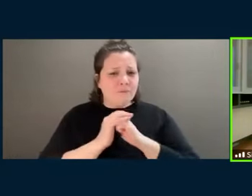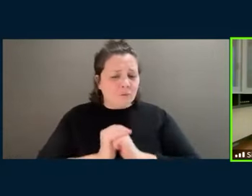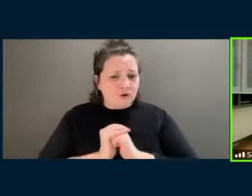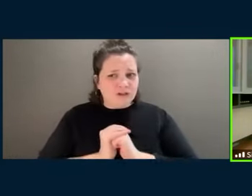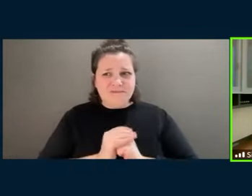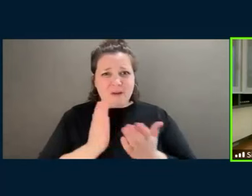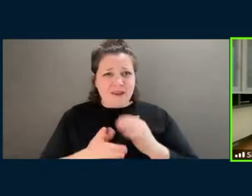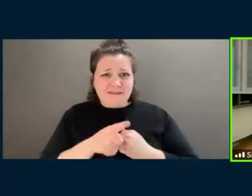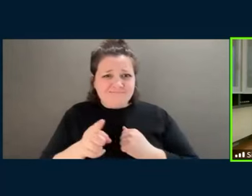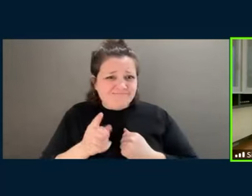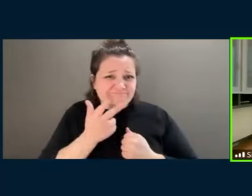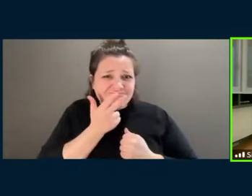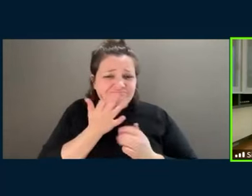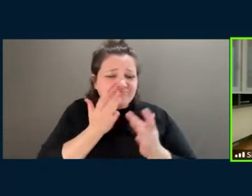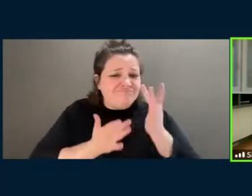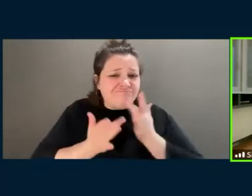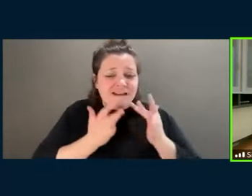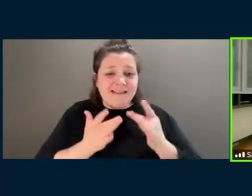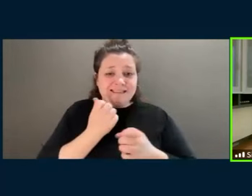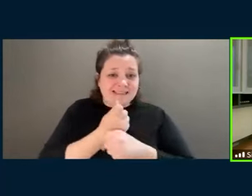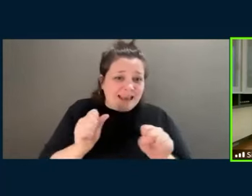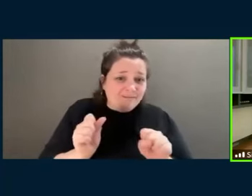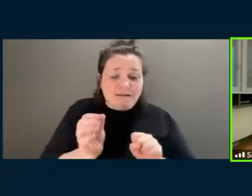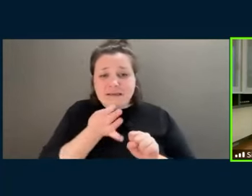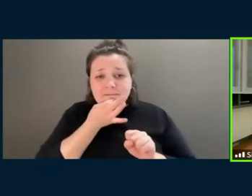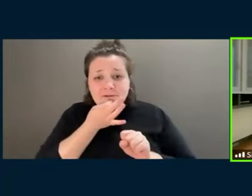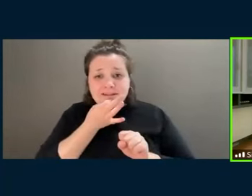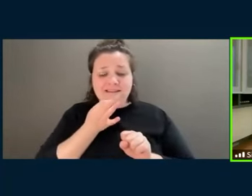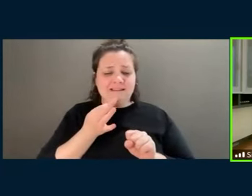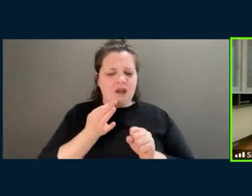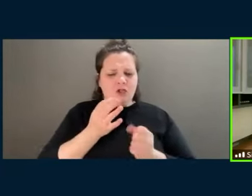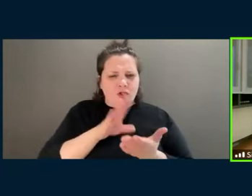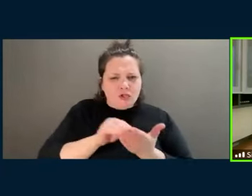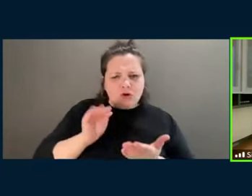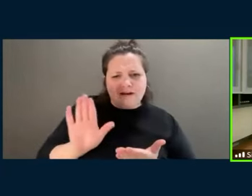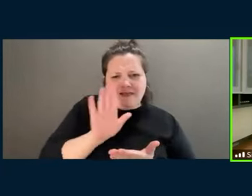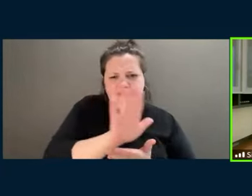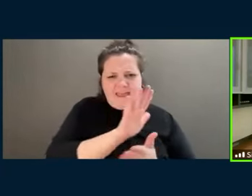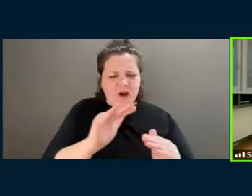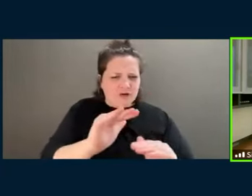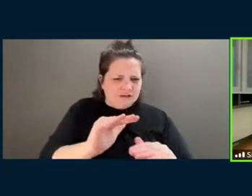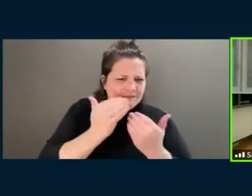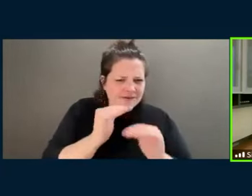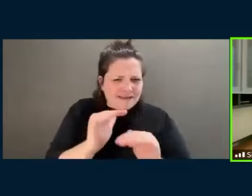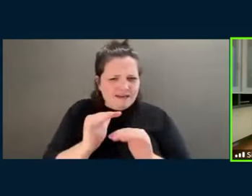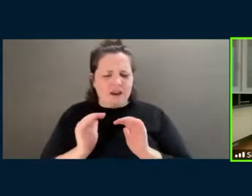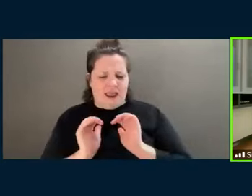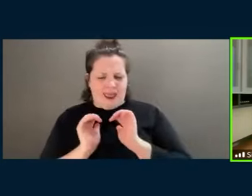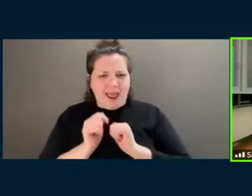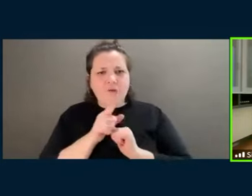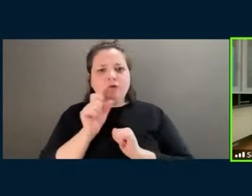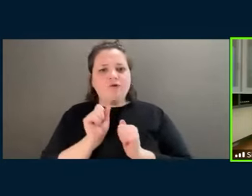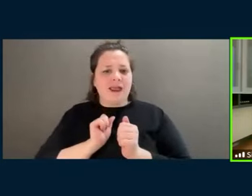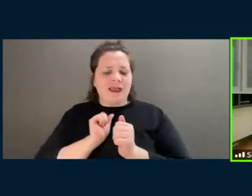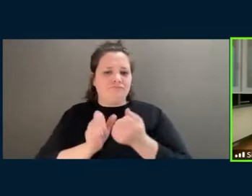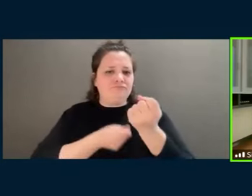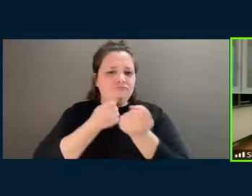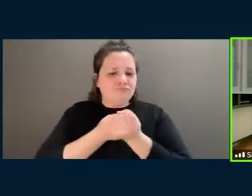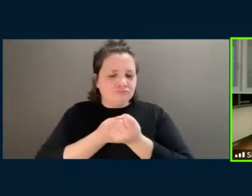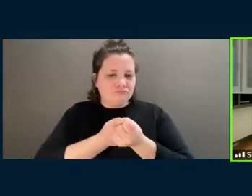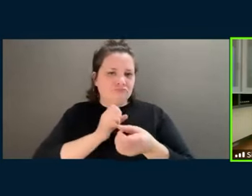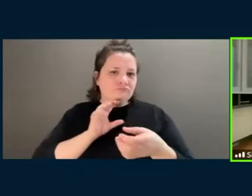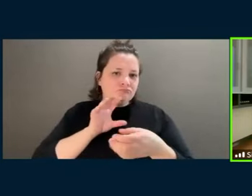security expertise. Learn what barriers may exist for those smaller communities to assess a pathway to begin engagement that will be